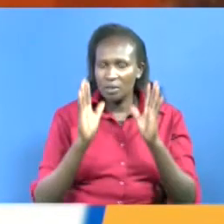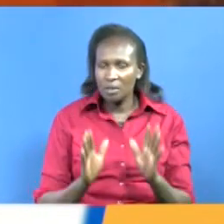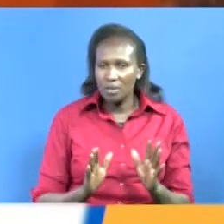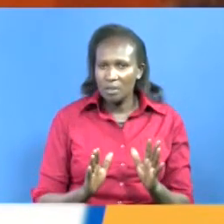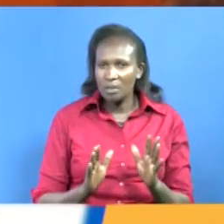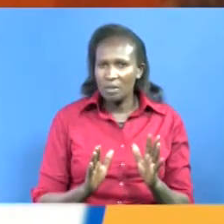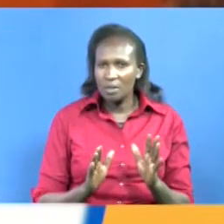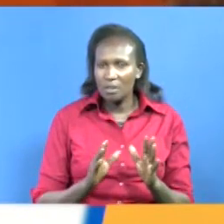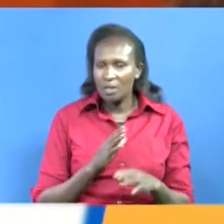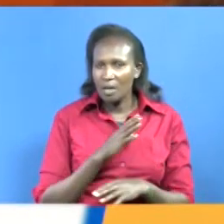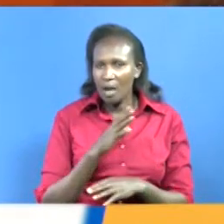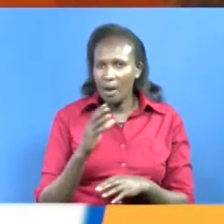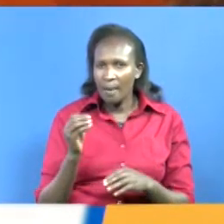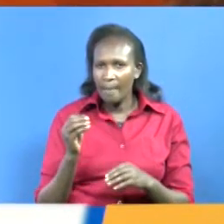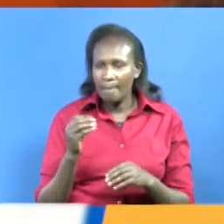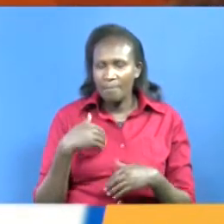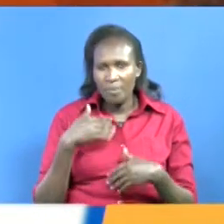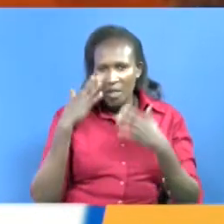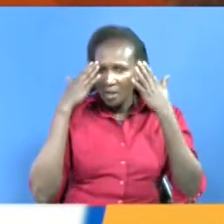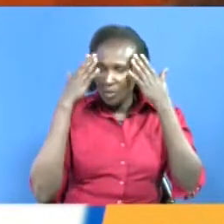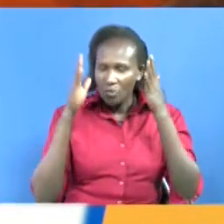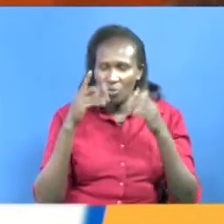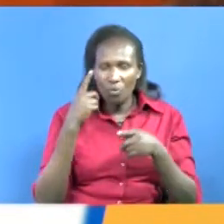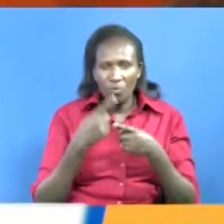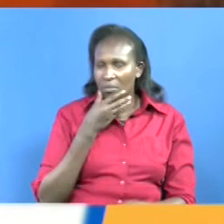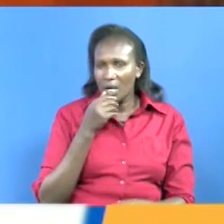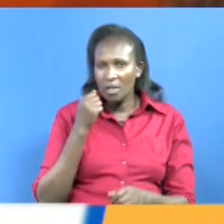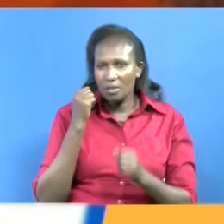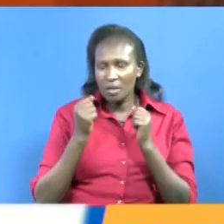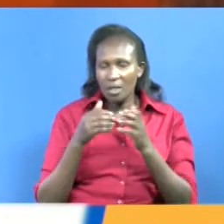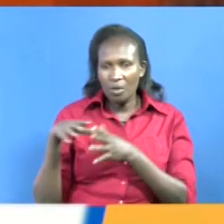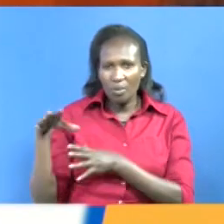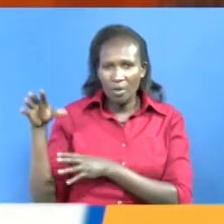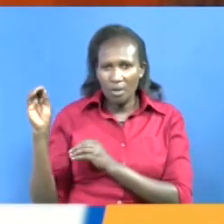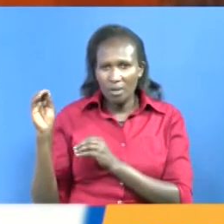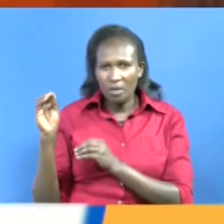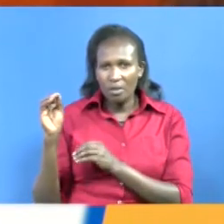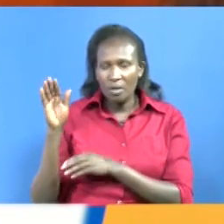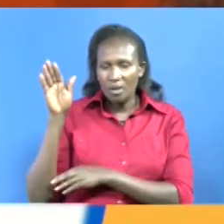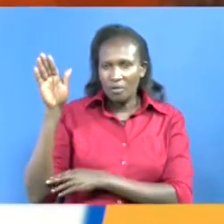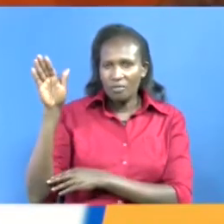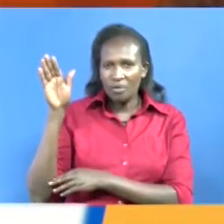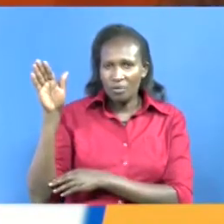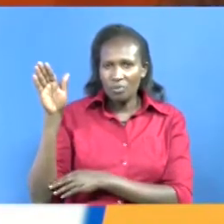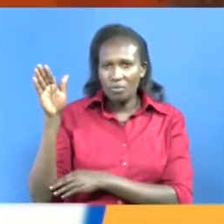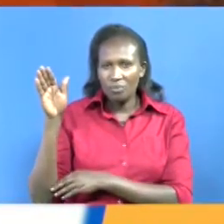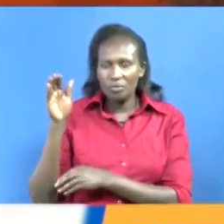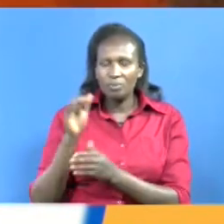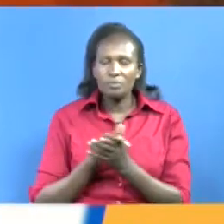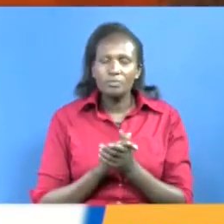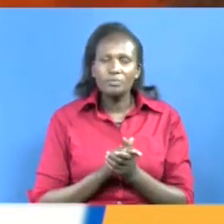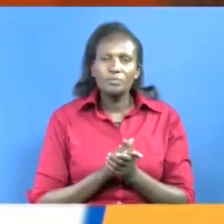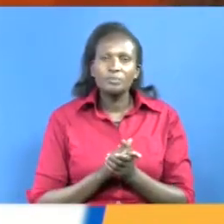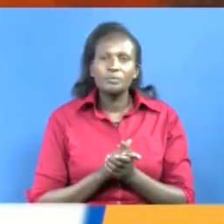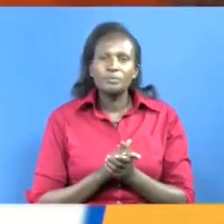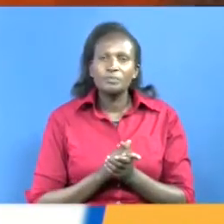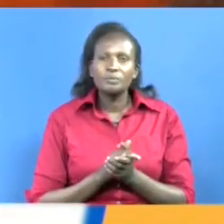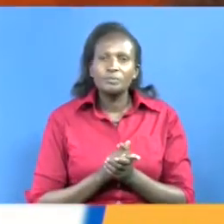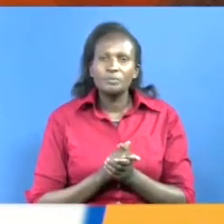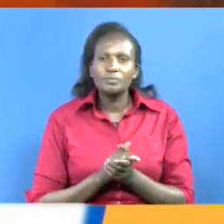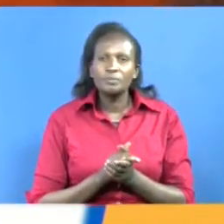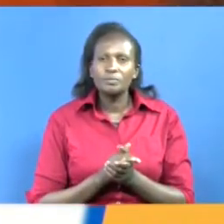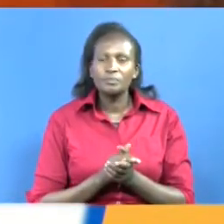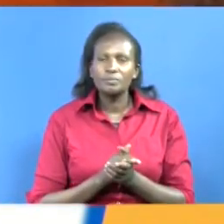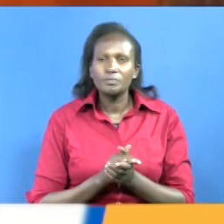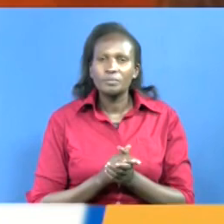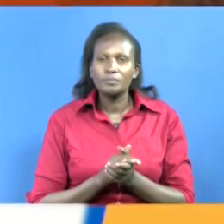ordered an overhaul of the entire security system, including the replacement of all existing security agents. In that regard,